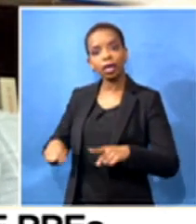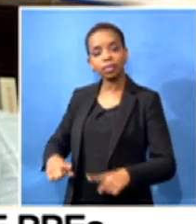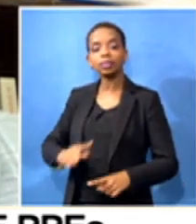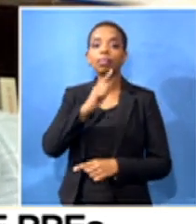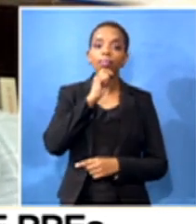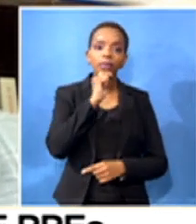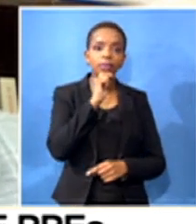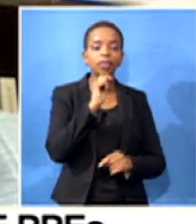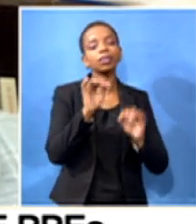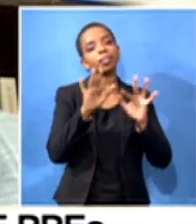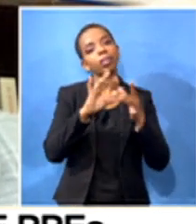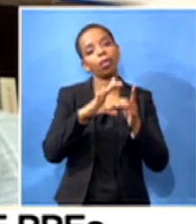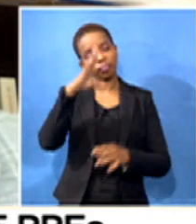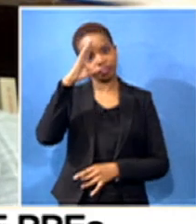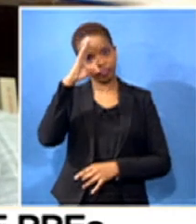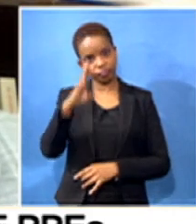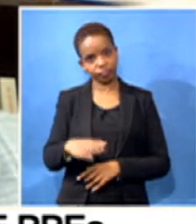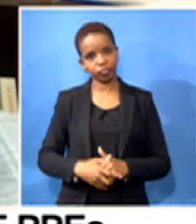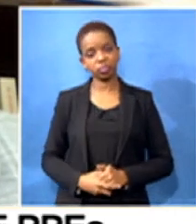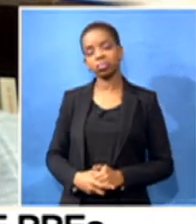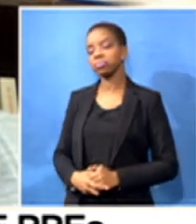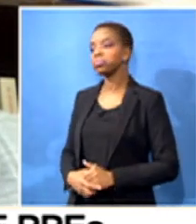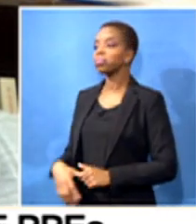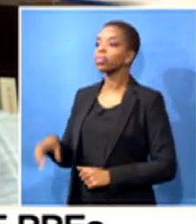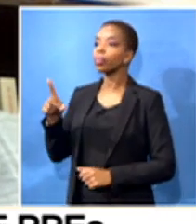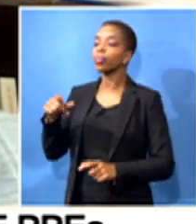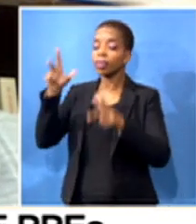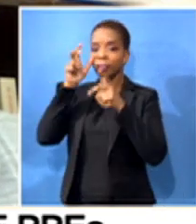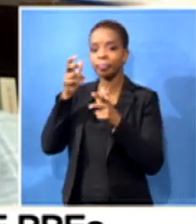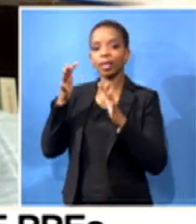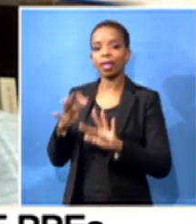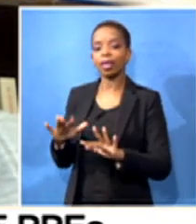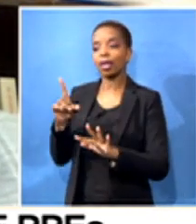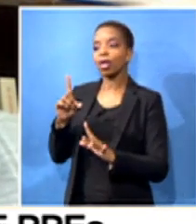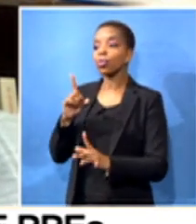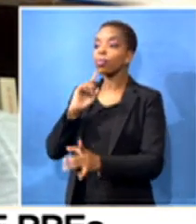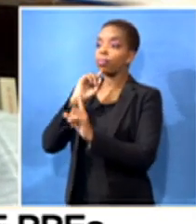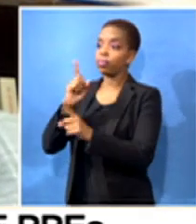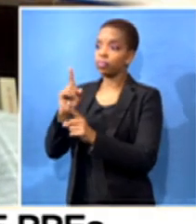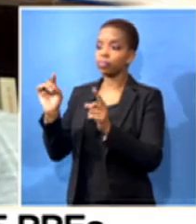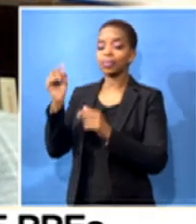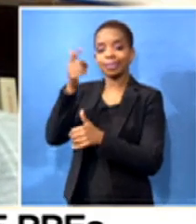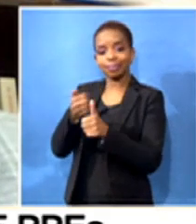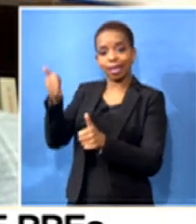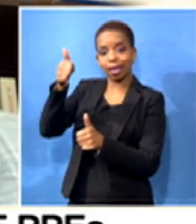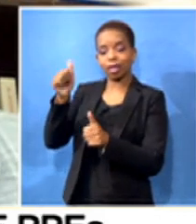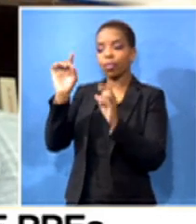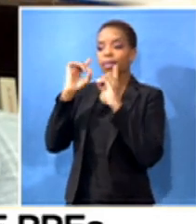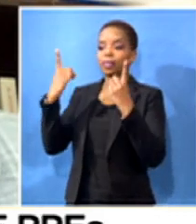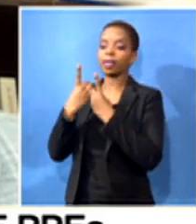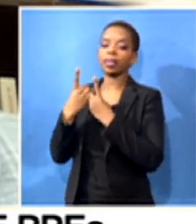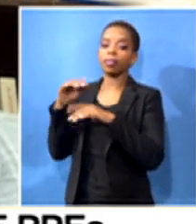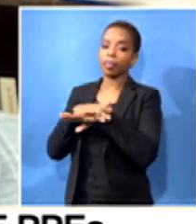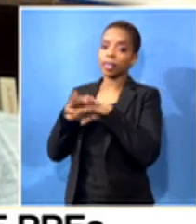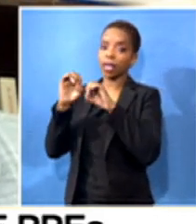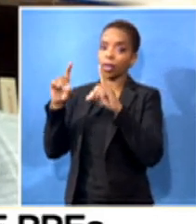viewers. We last heard that you'd instructed the head of department to investigate the matter. What have you managed to establish in terms